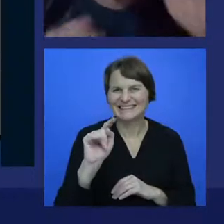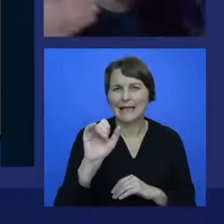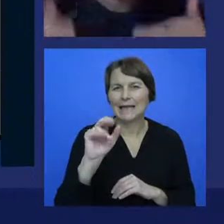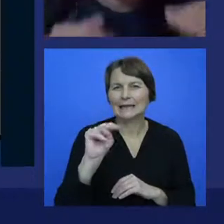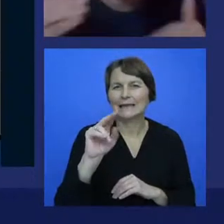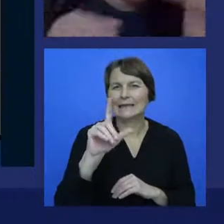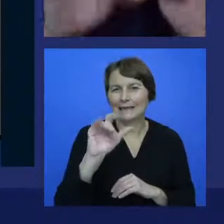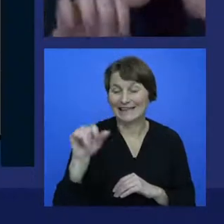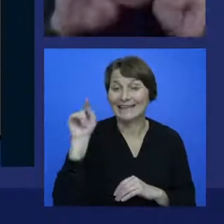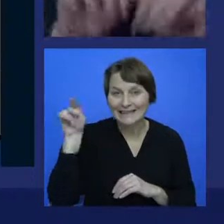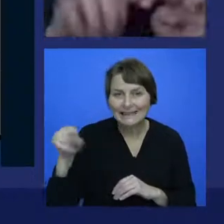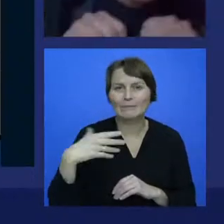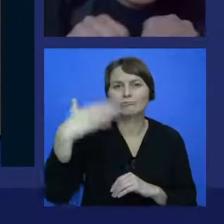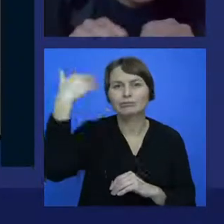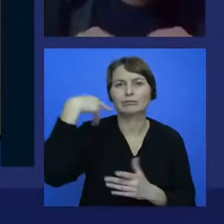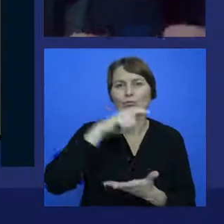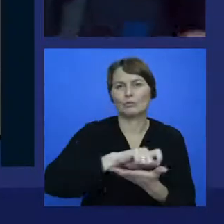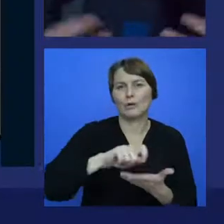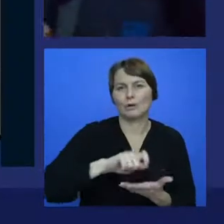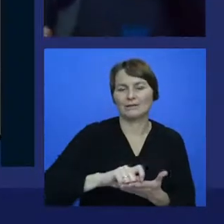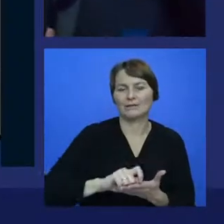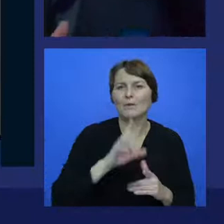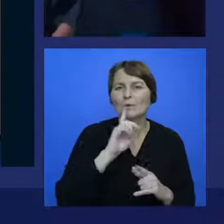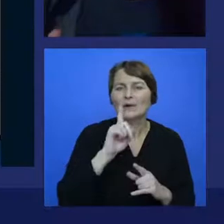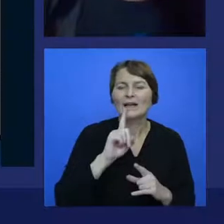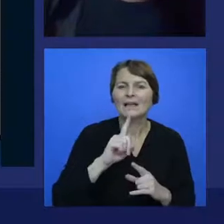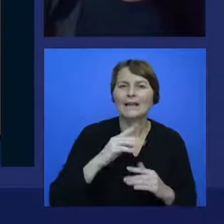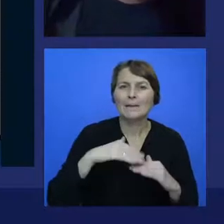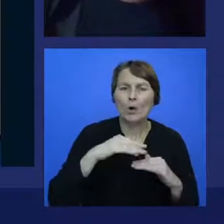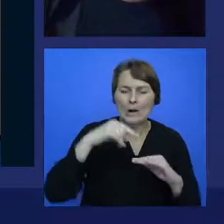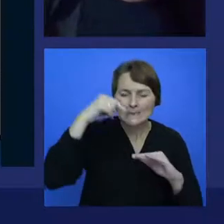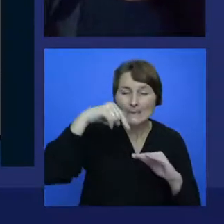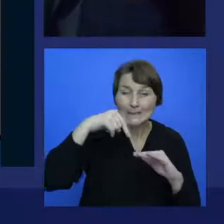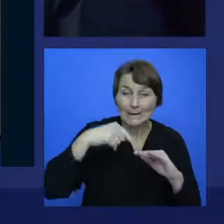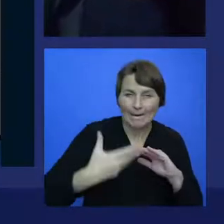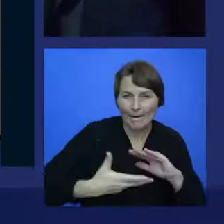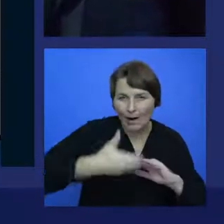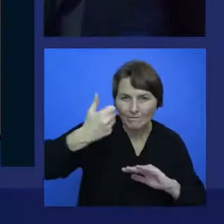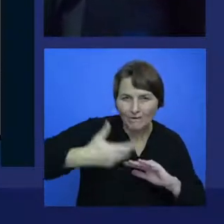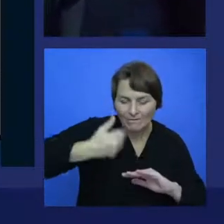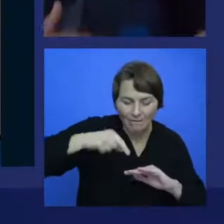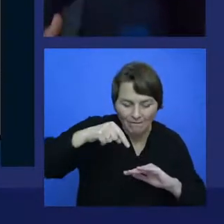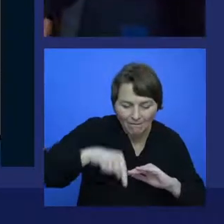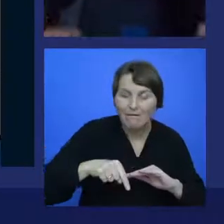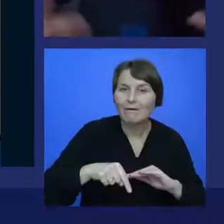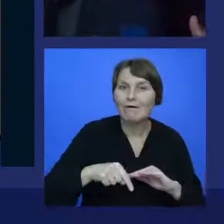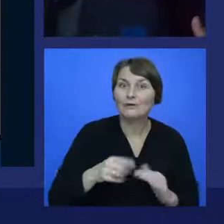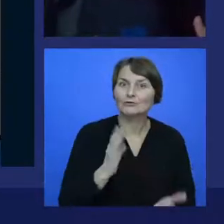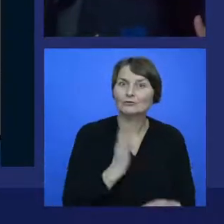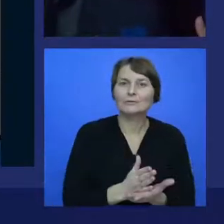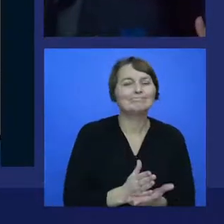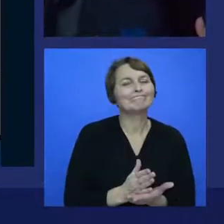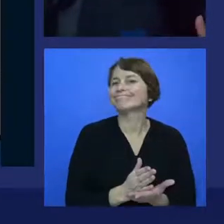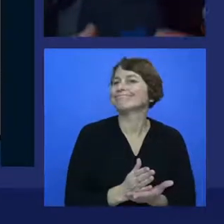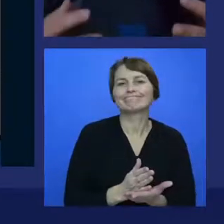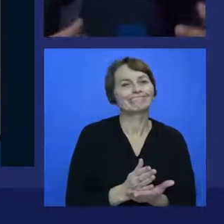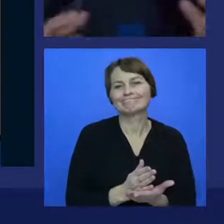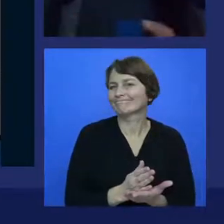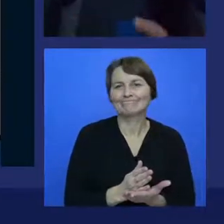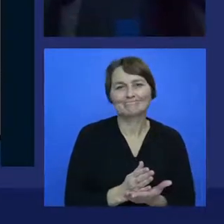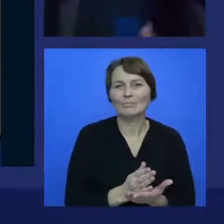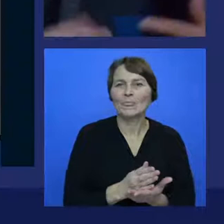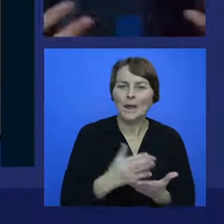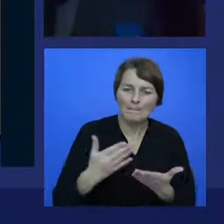but upon further kind of digging, we find that it's not always the truth. And I feel like as a data